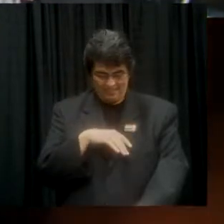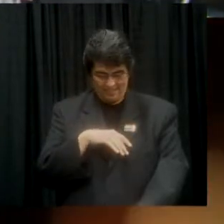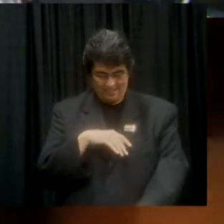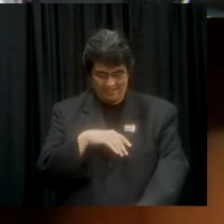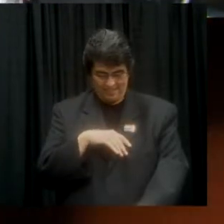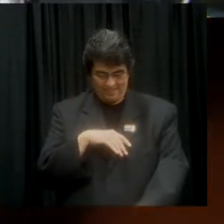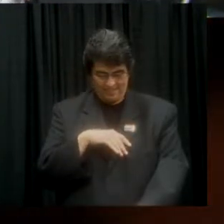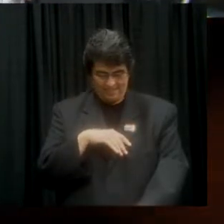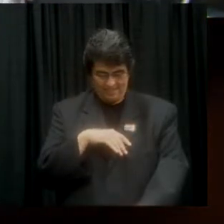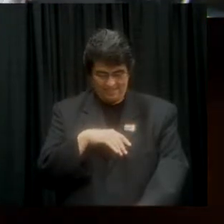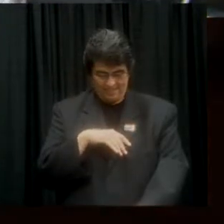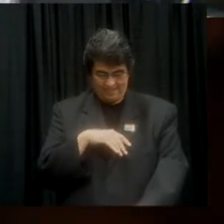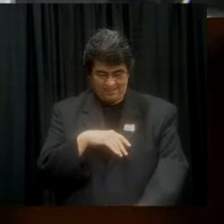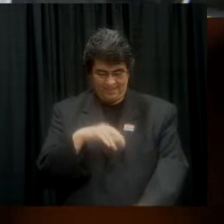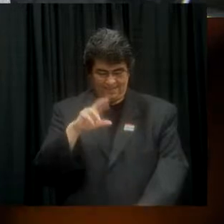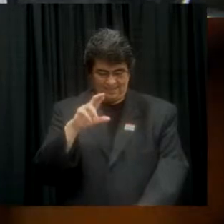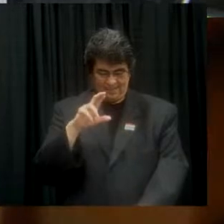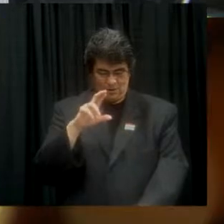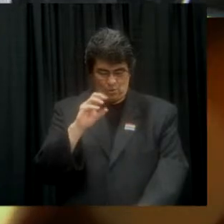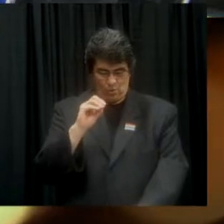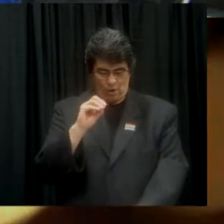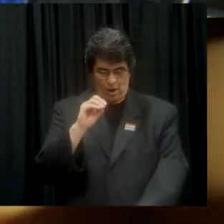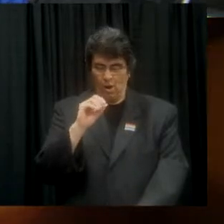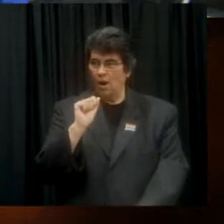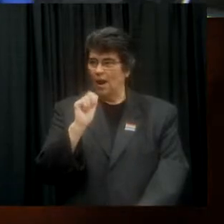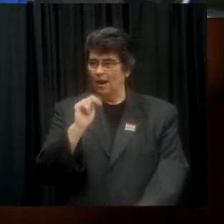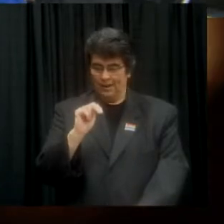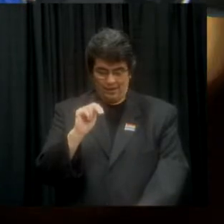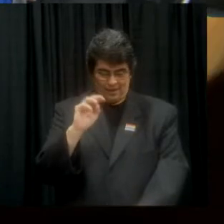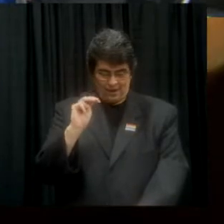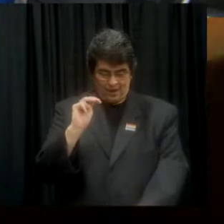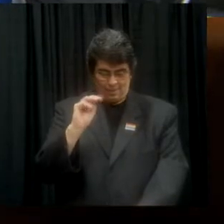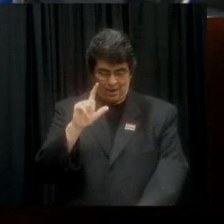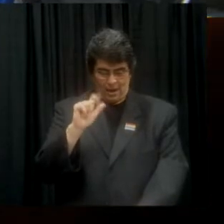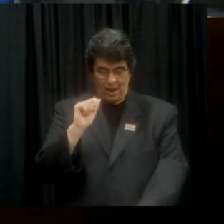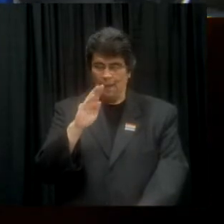Kelby A. Labiosa Green.